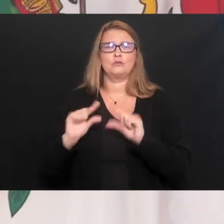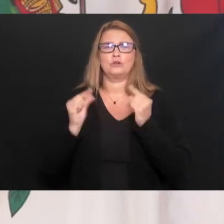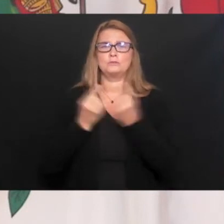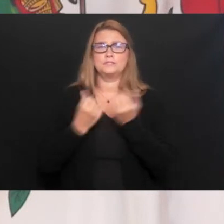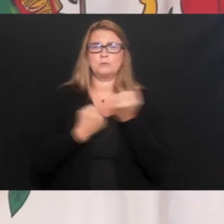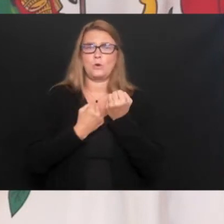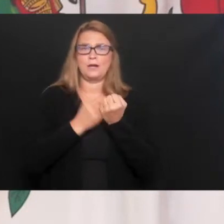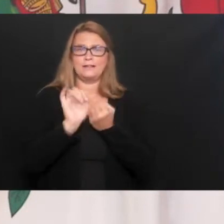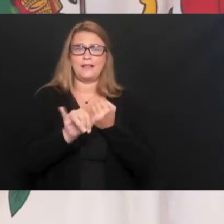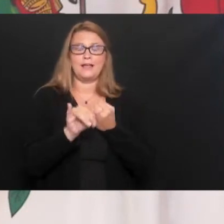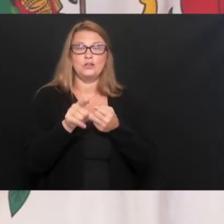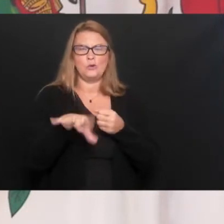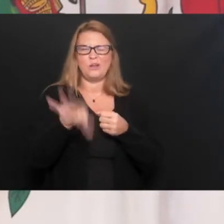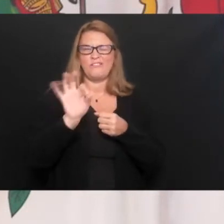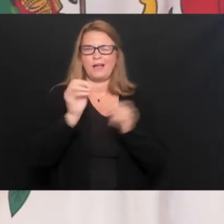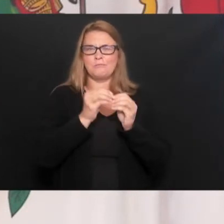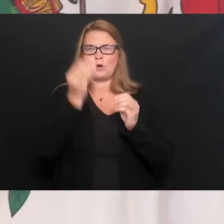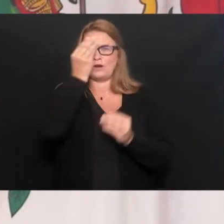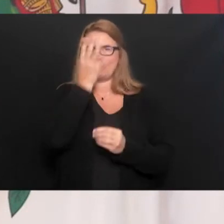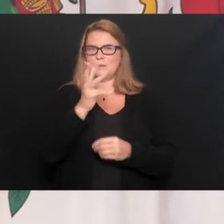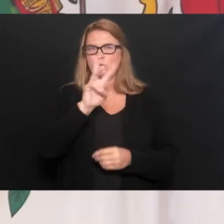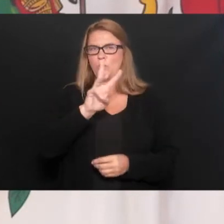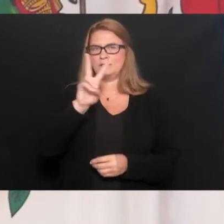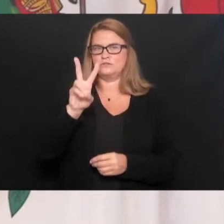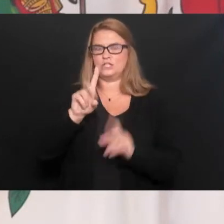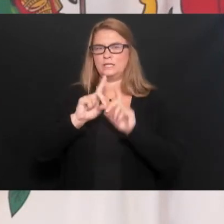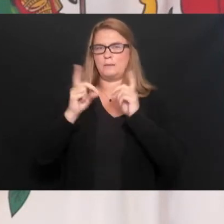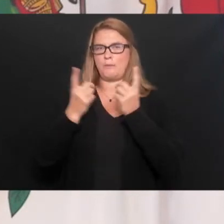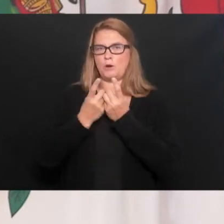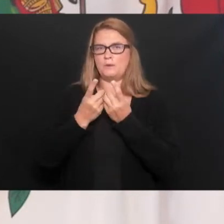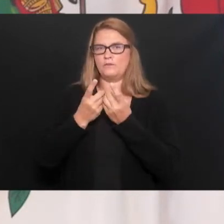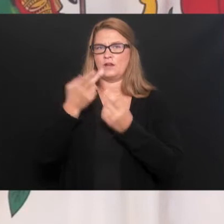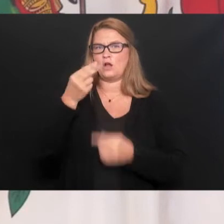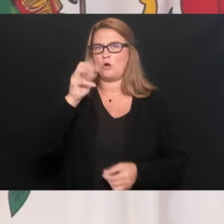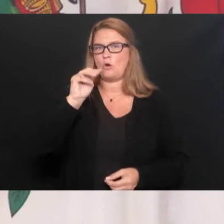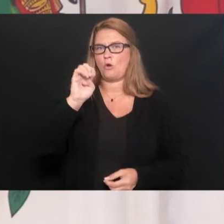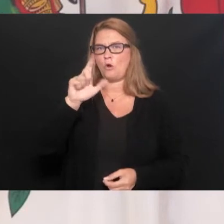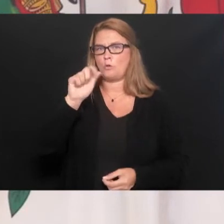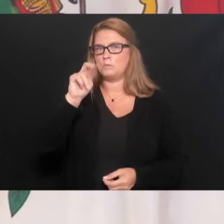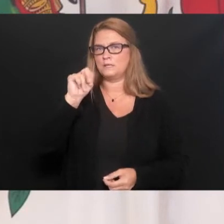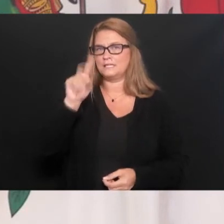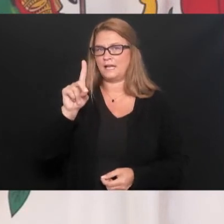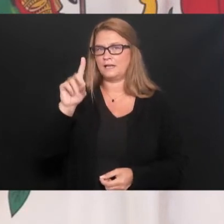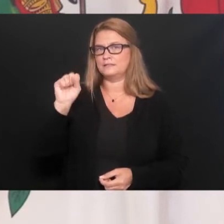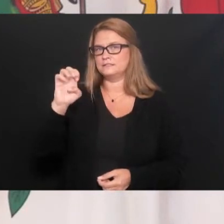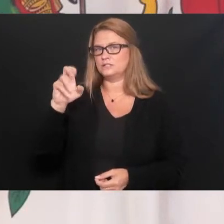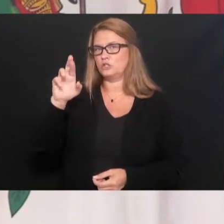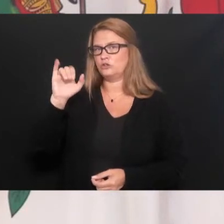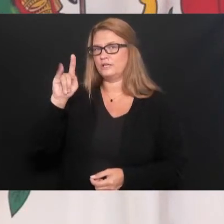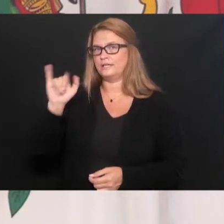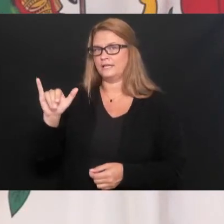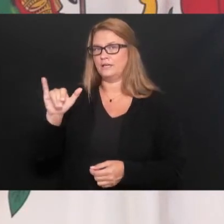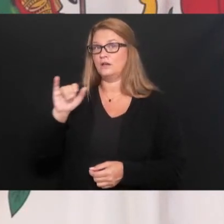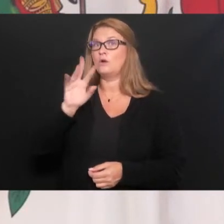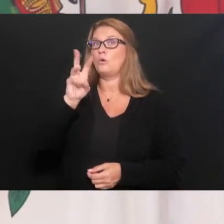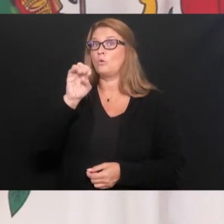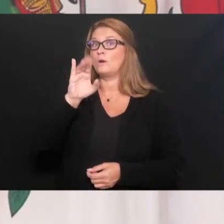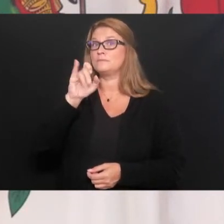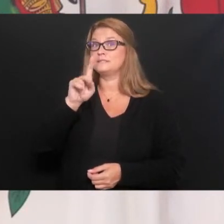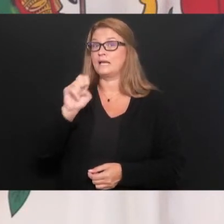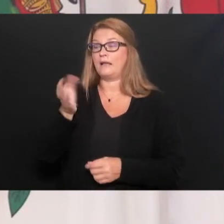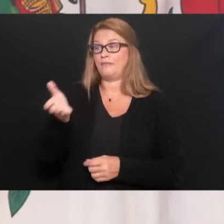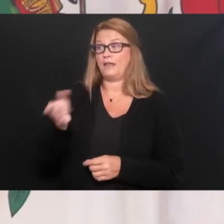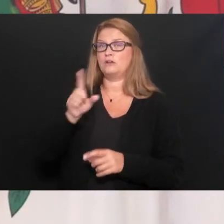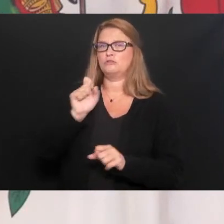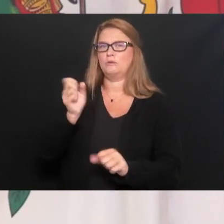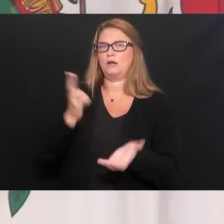out more on how to register. Go to the West Virginia Department of Homeland Security website and register, and we're really